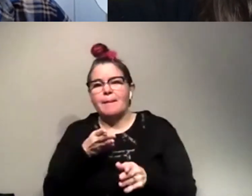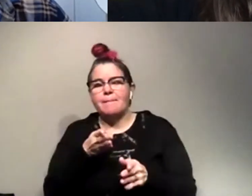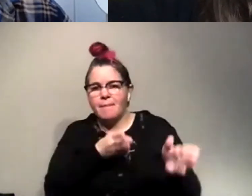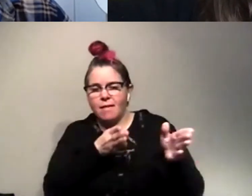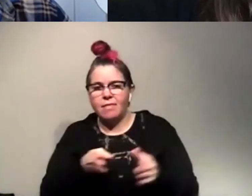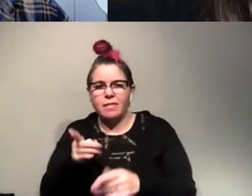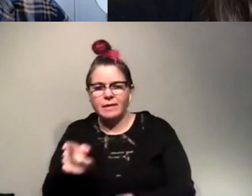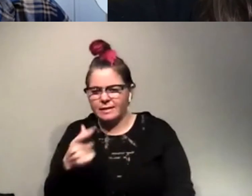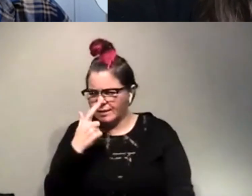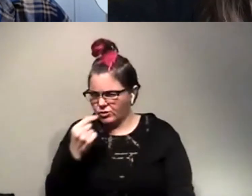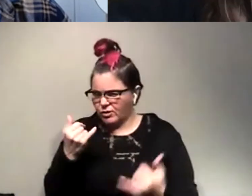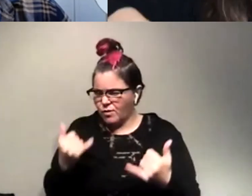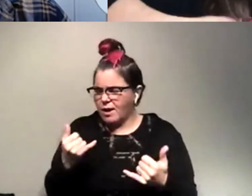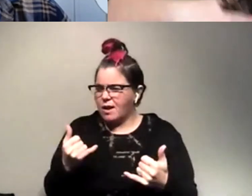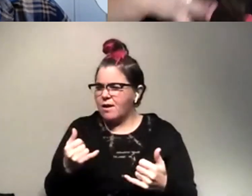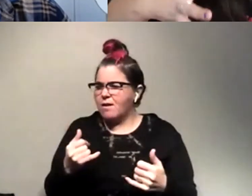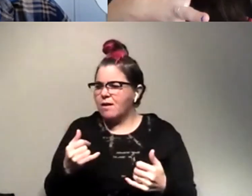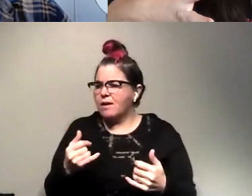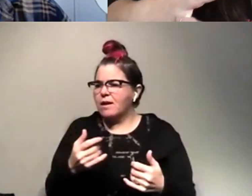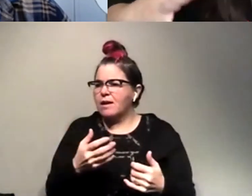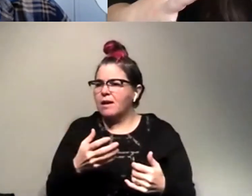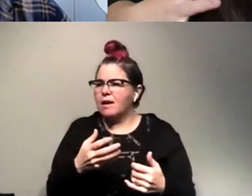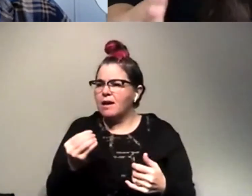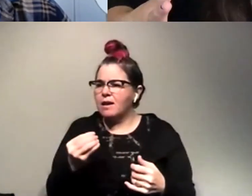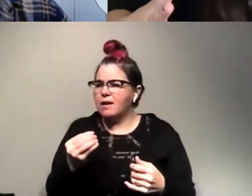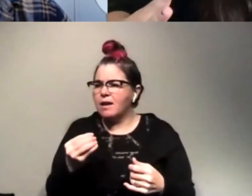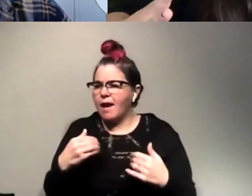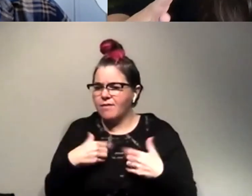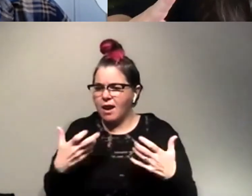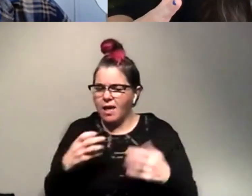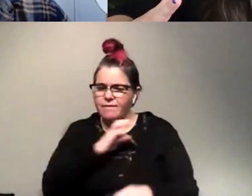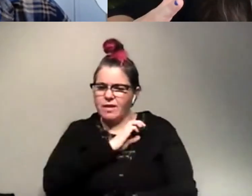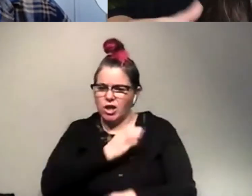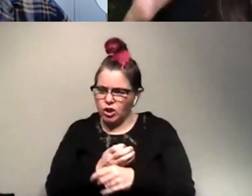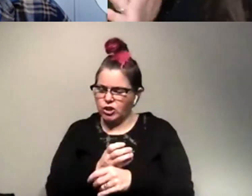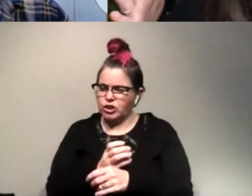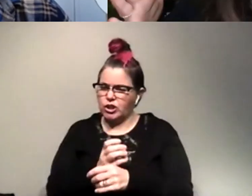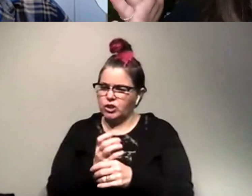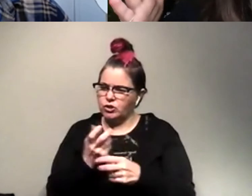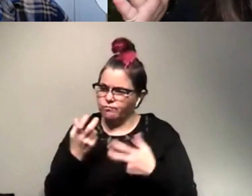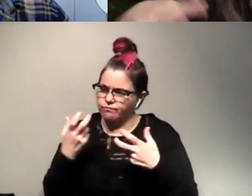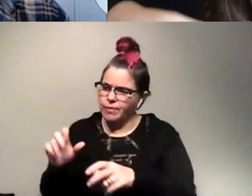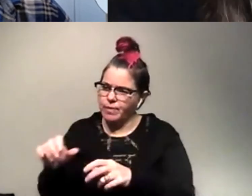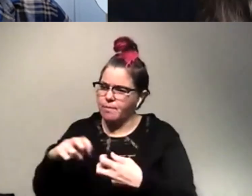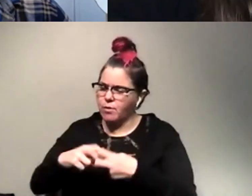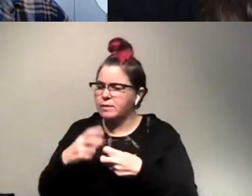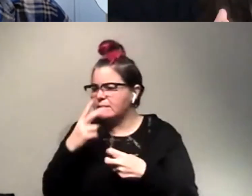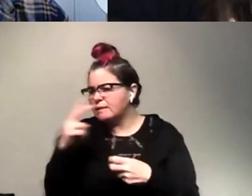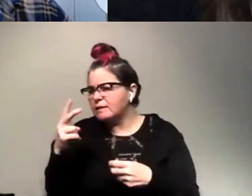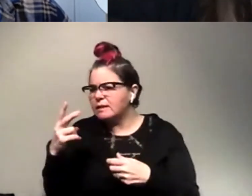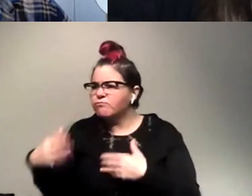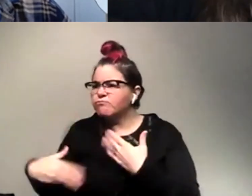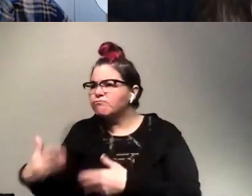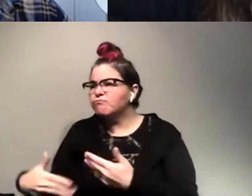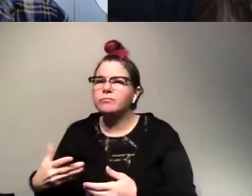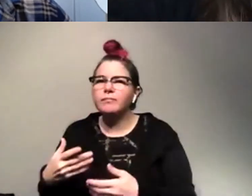this is interesting right now. And I have I suddenly have a lot of energy for this problem. So let's just kind of see where it goes. And that's pretty much